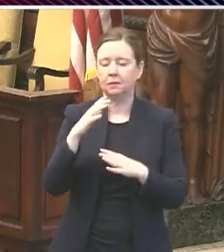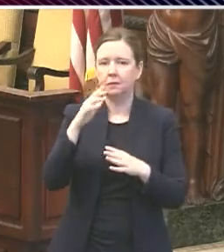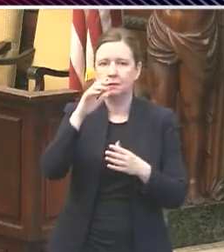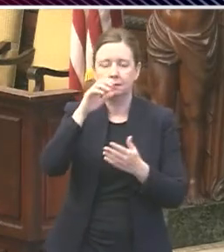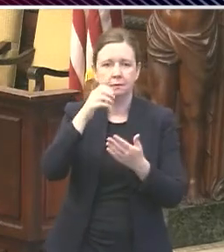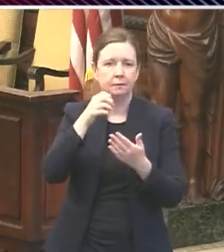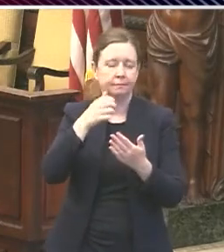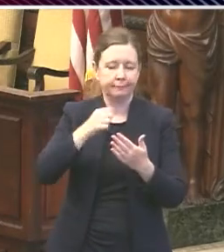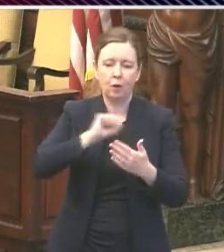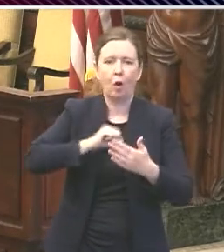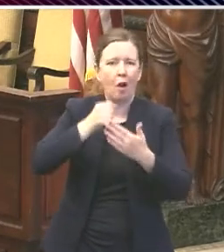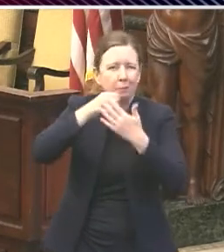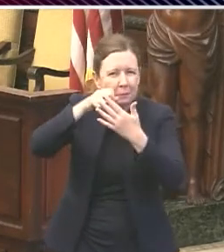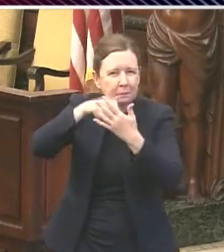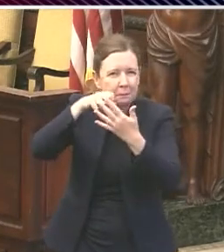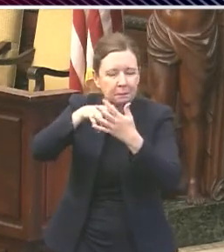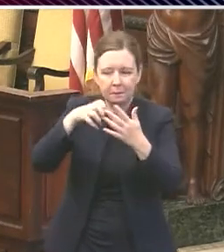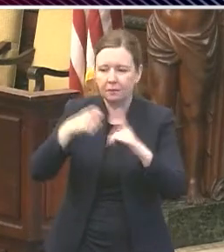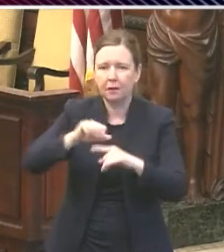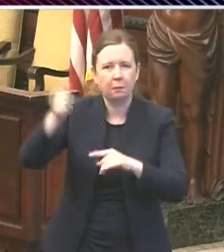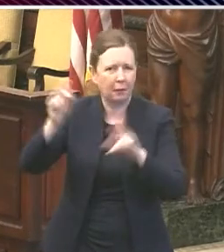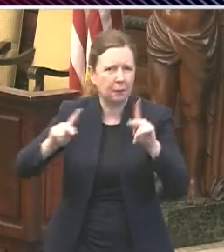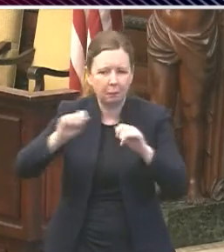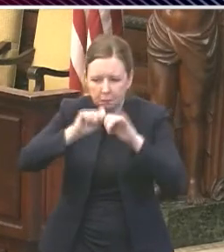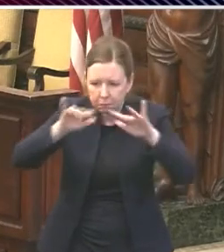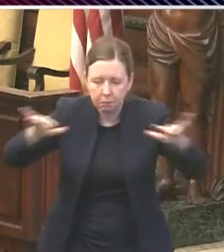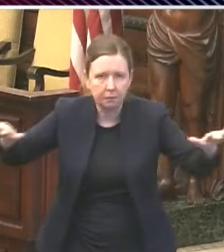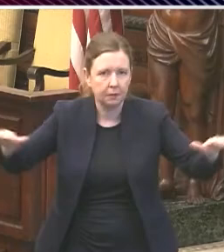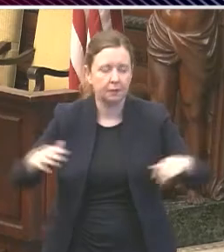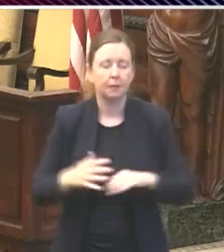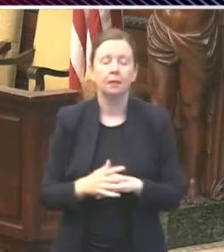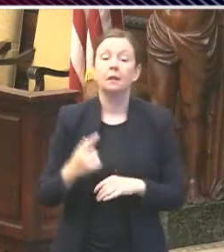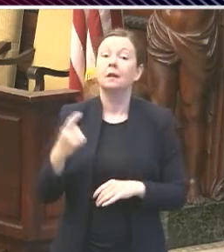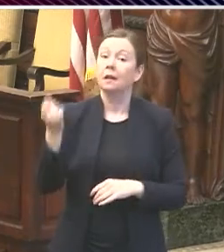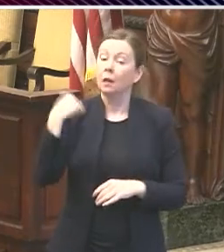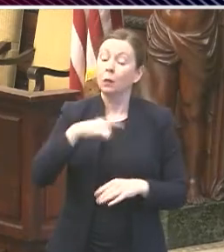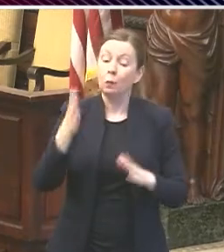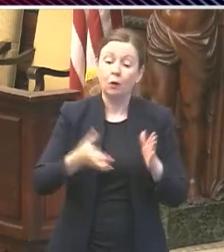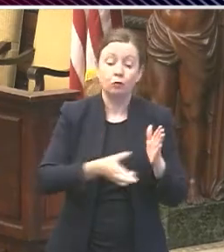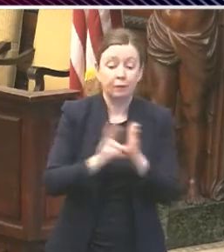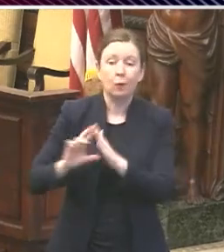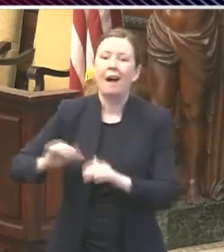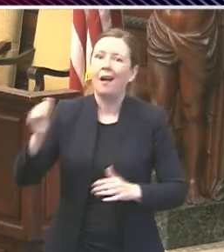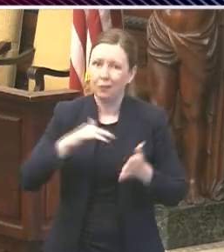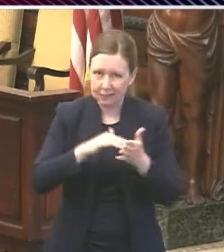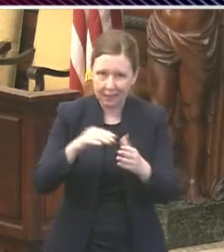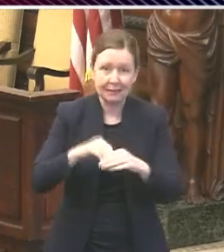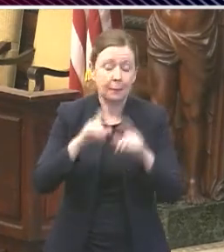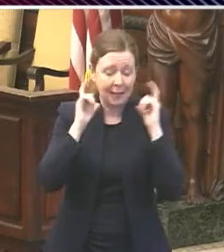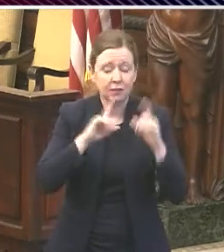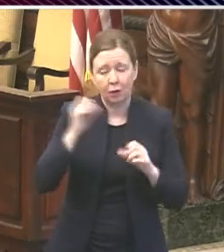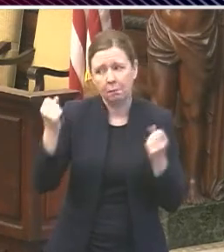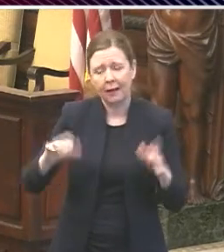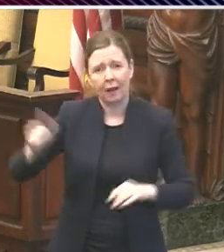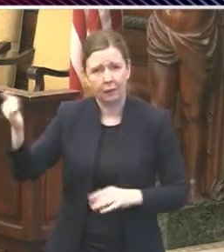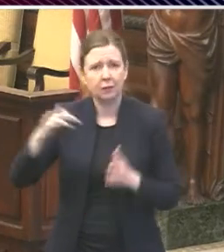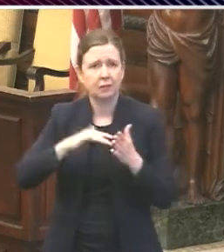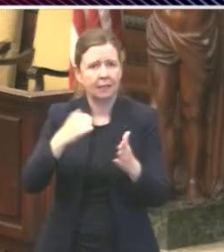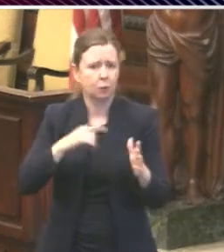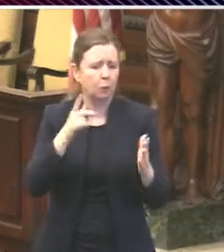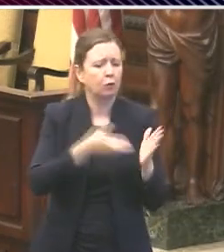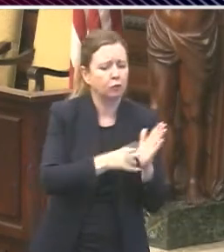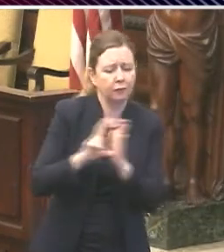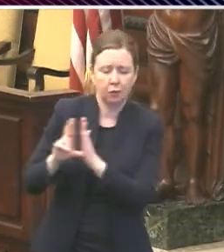from one person to another. So we at the health department will be reviewing other studies of masks, and there are other studies out there. And we're going to be offering